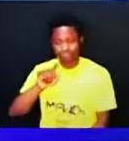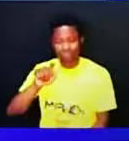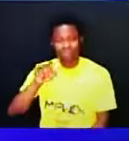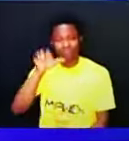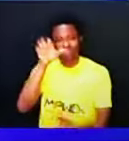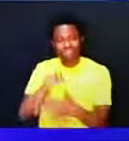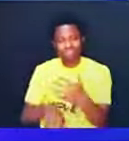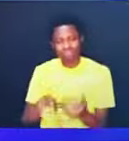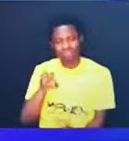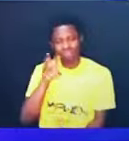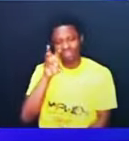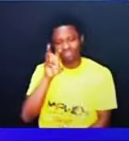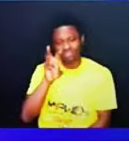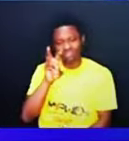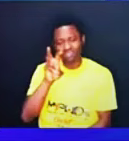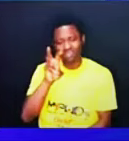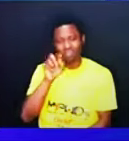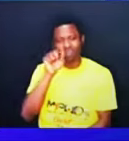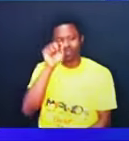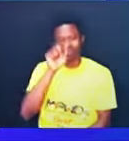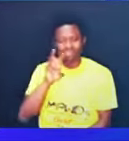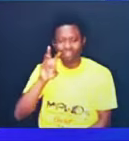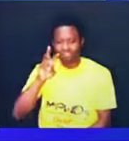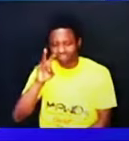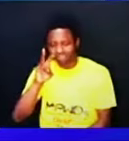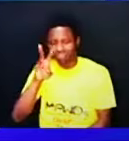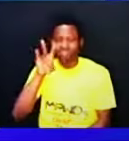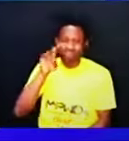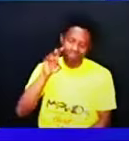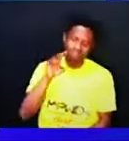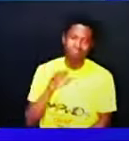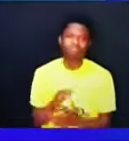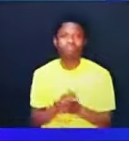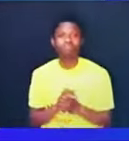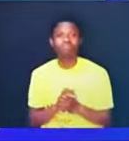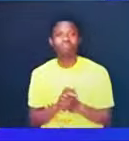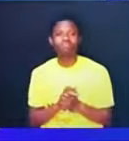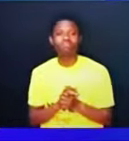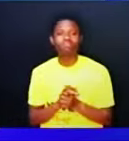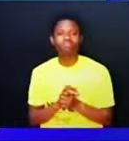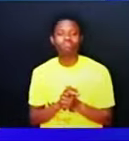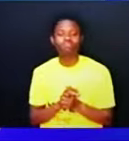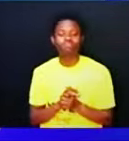verse 15 and 16. If you galati form an itinsia, and you mudunum any dunsiam.